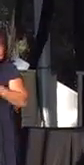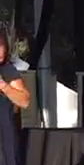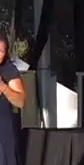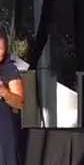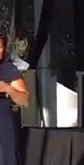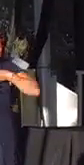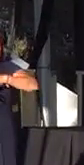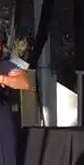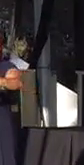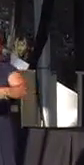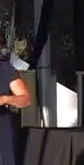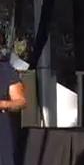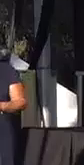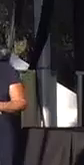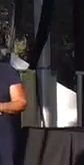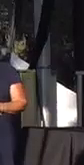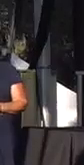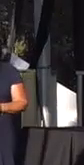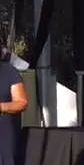parade.